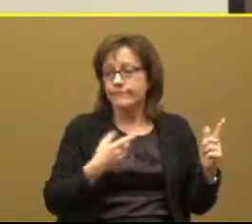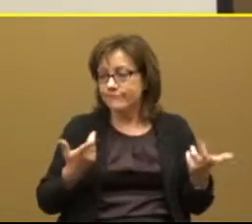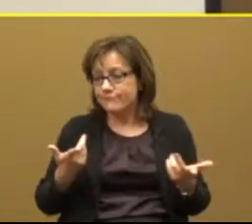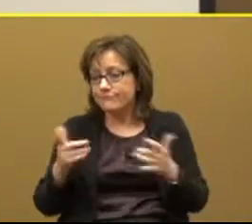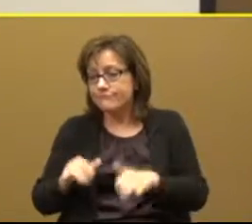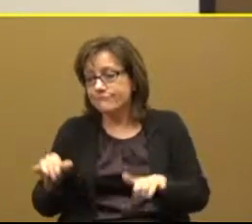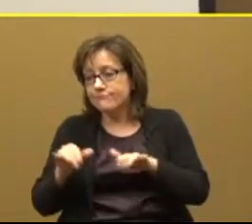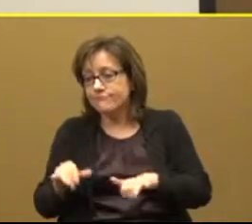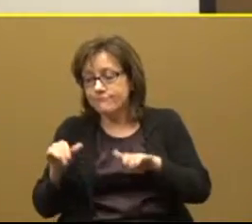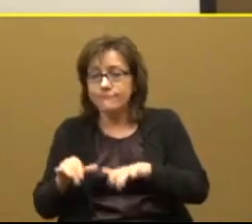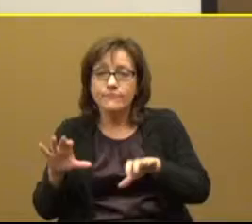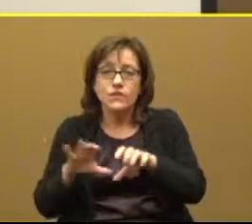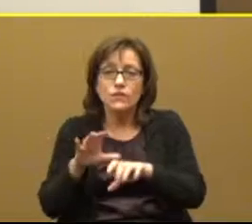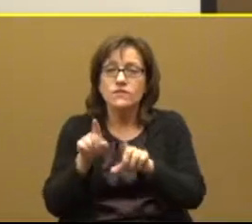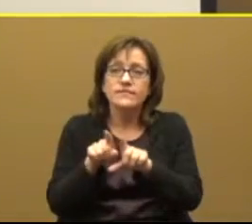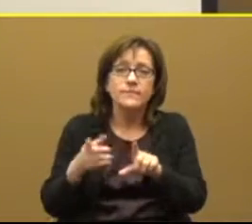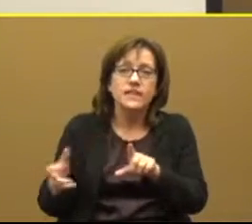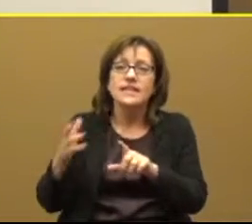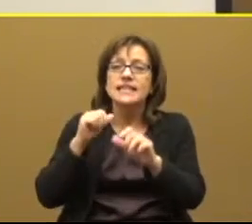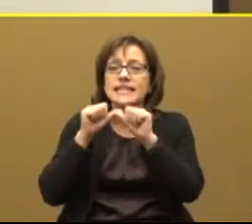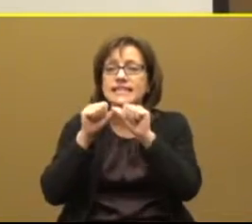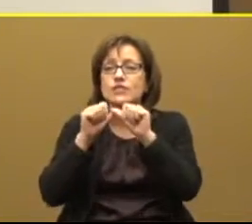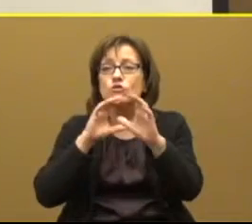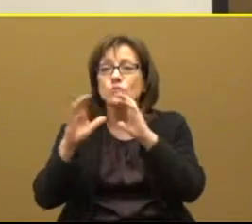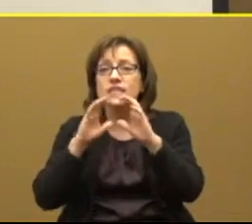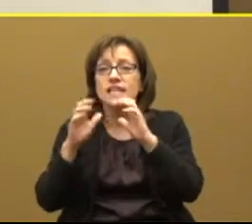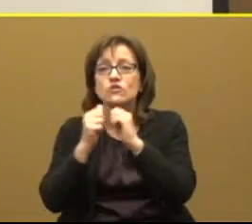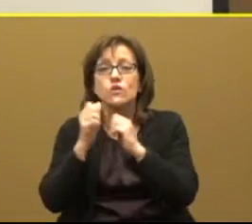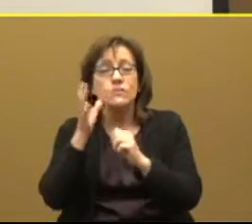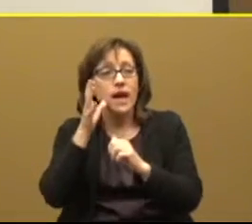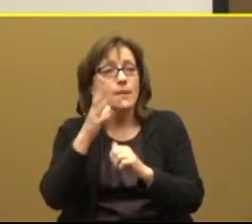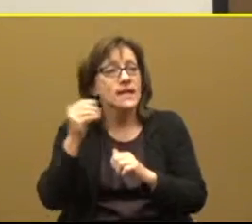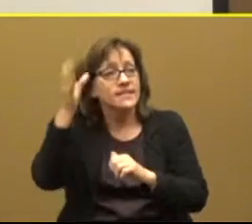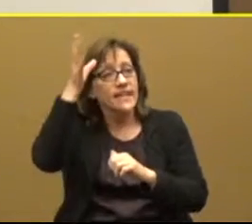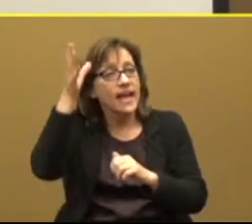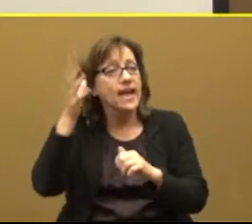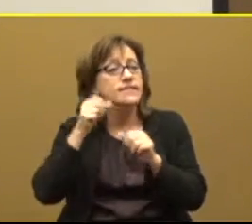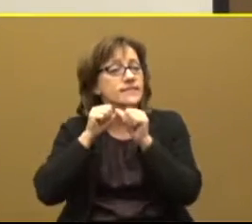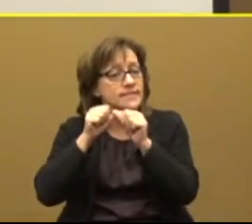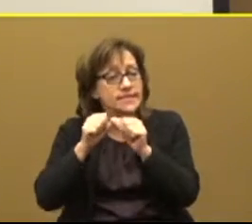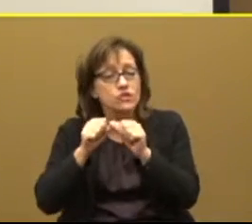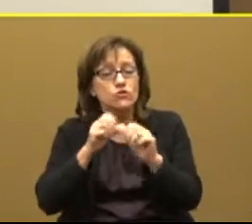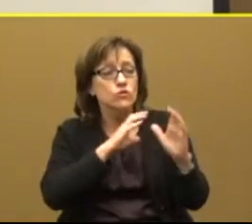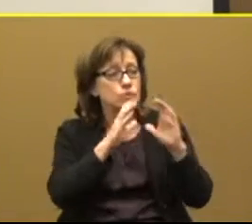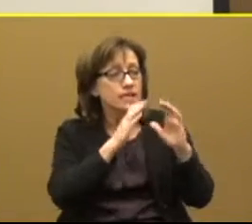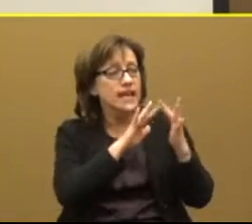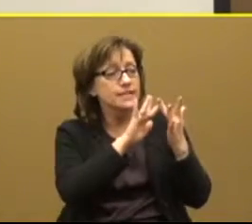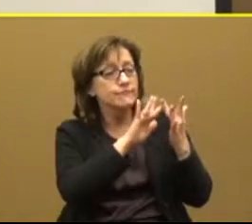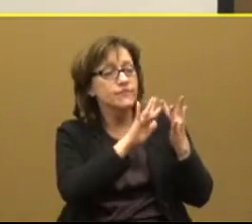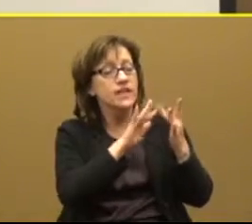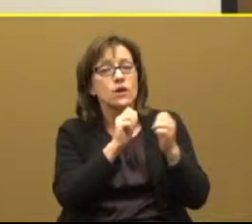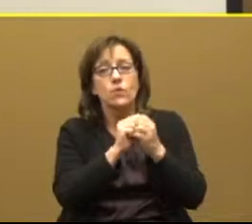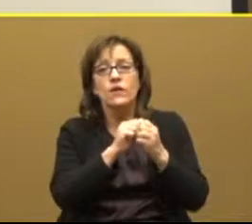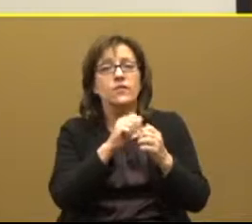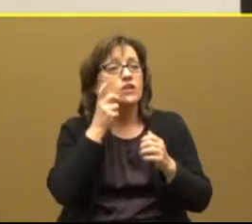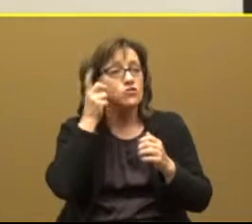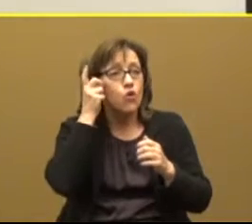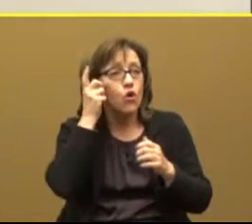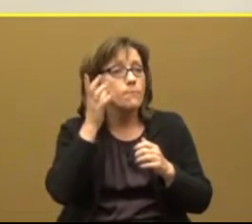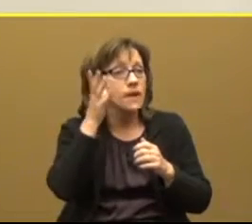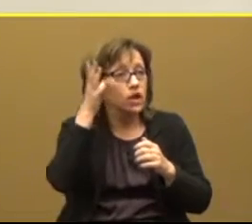and ask to continue that communication with mom and dad, continue communication with dorm